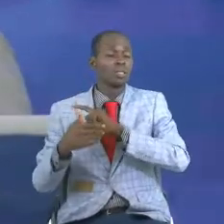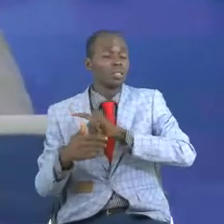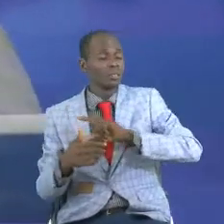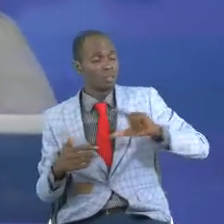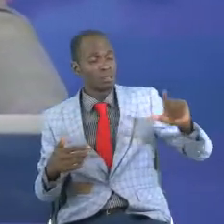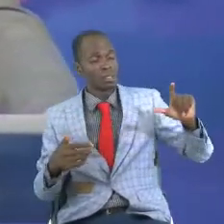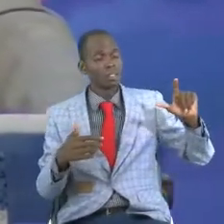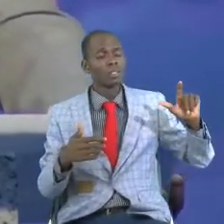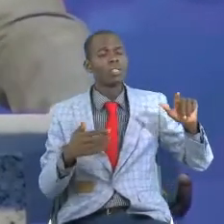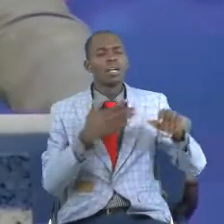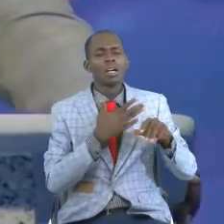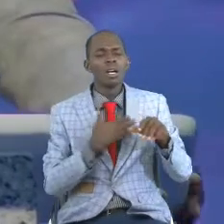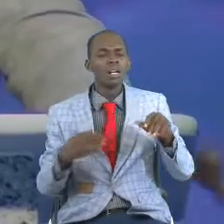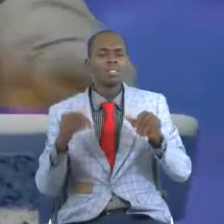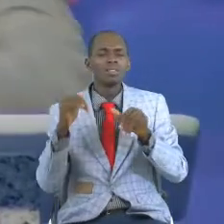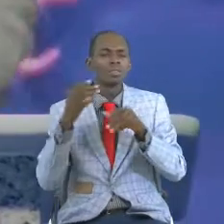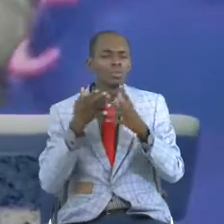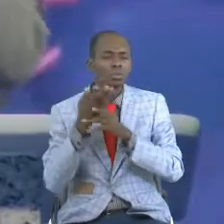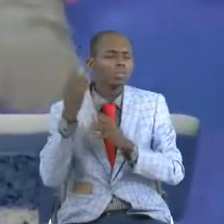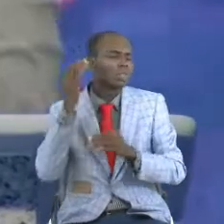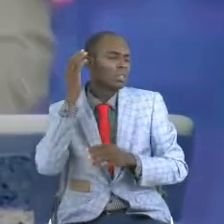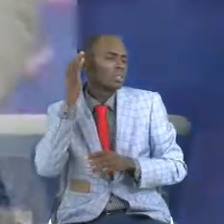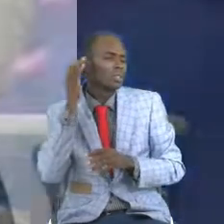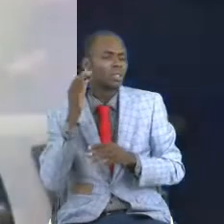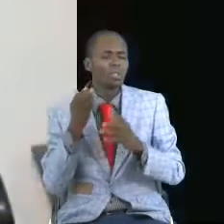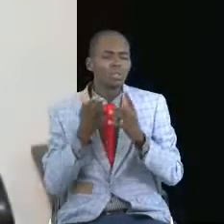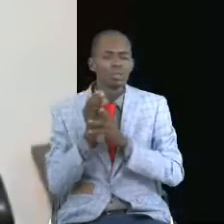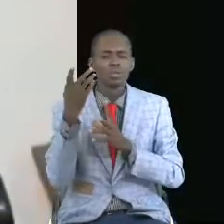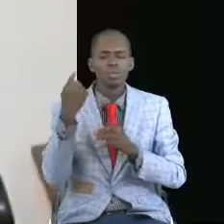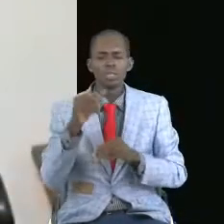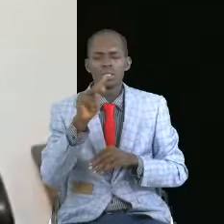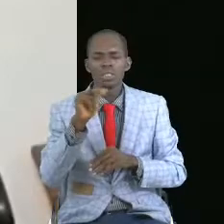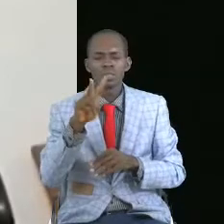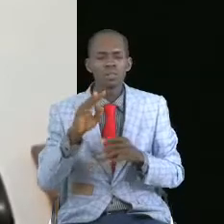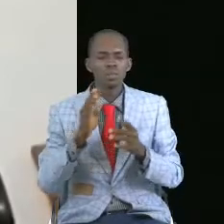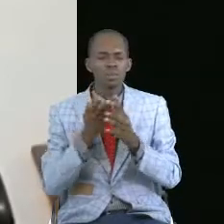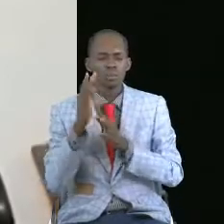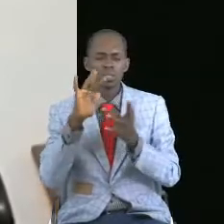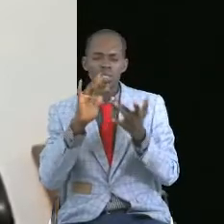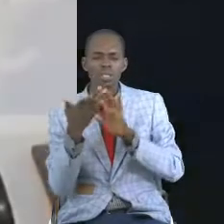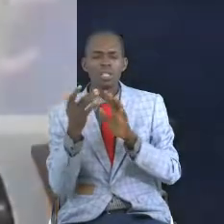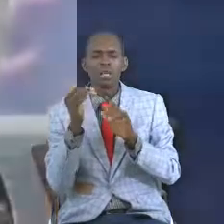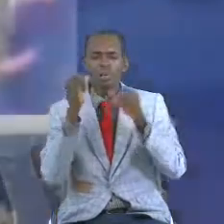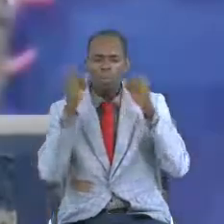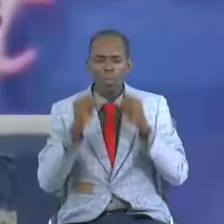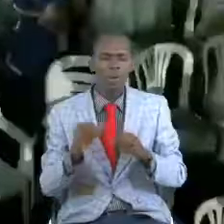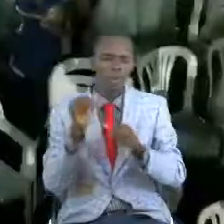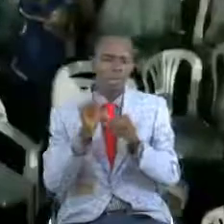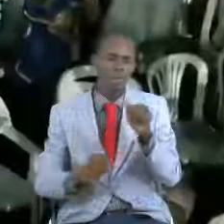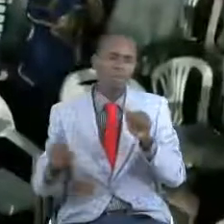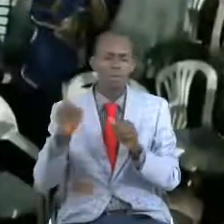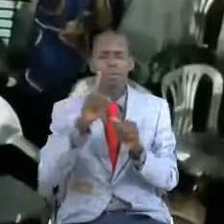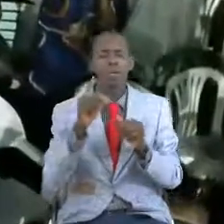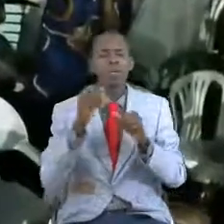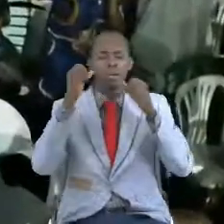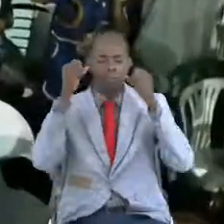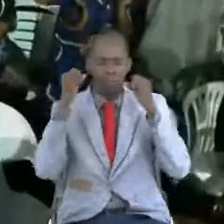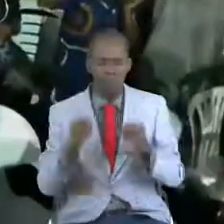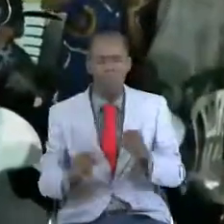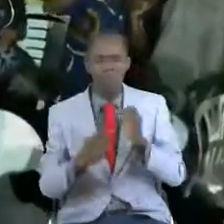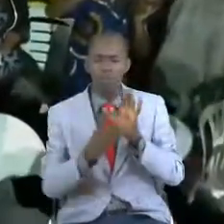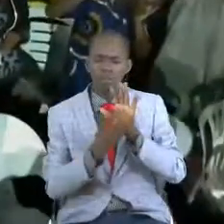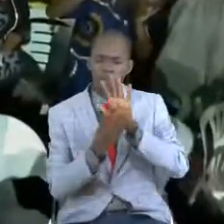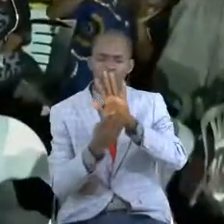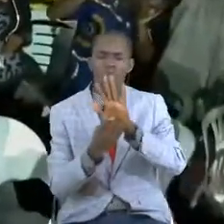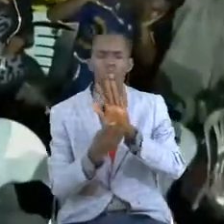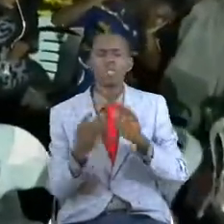and over the radio, over the television, online, everywhere, power manifestation, power demonstration, and